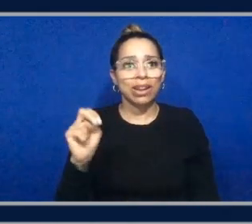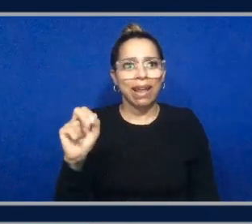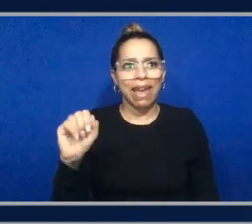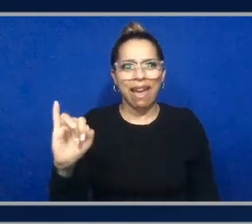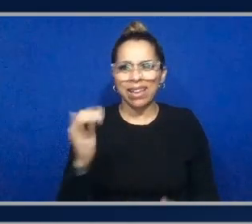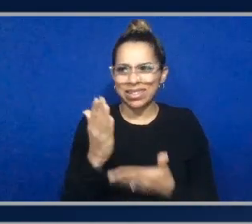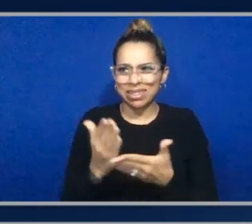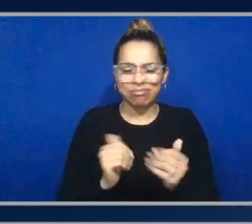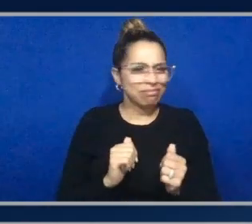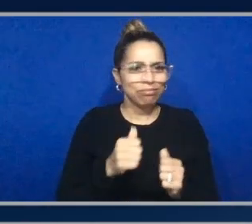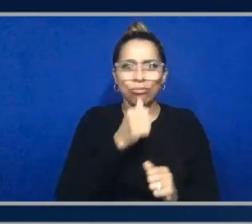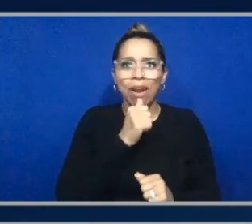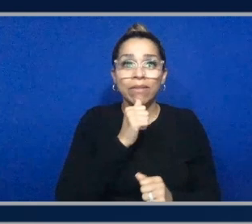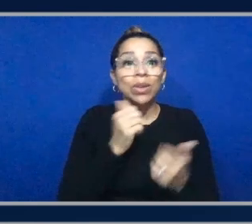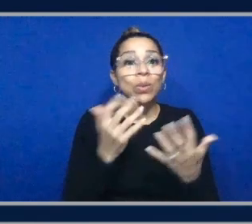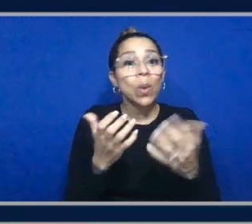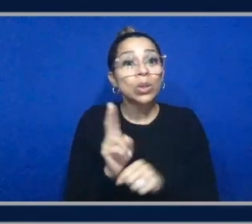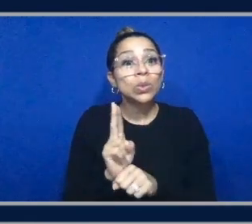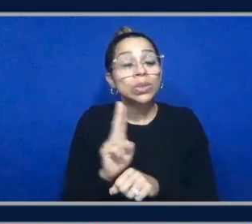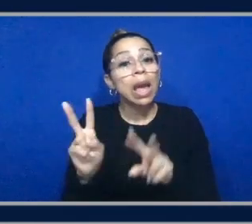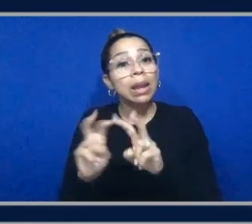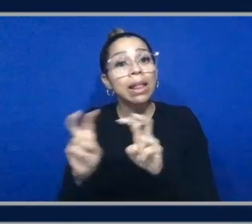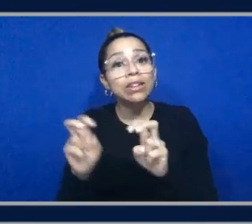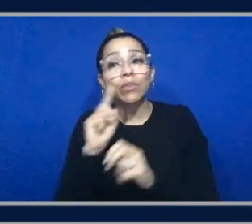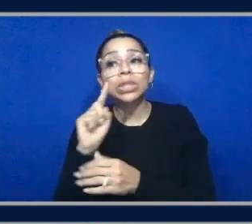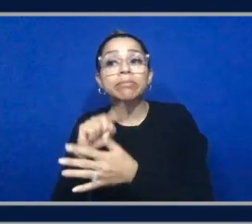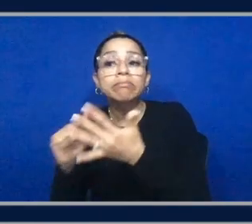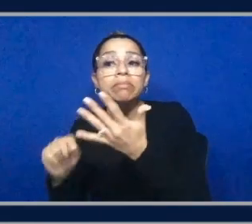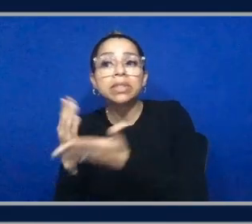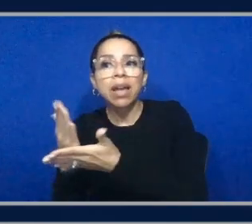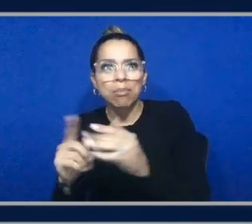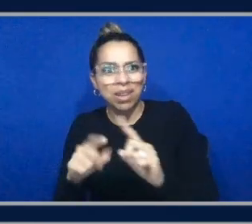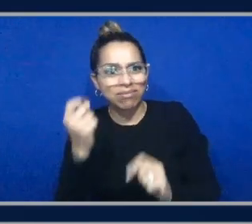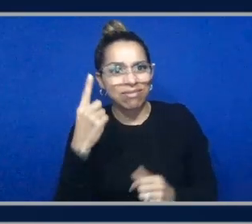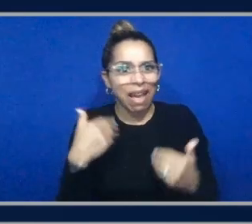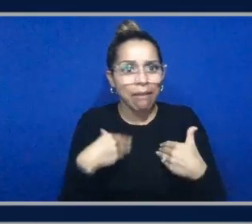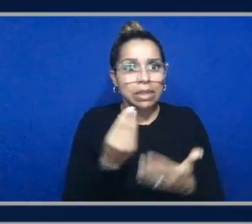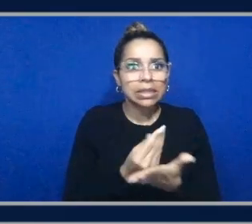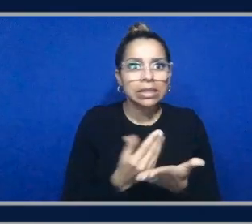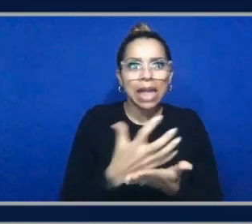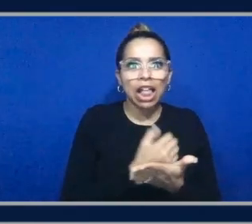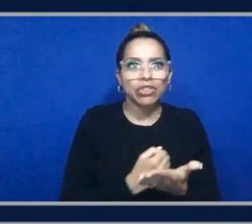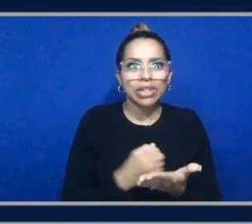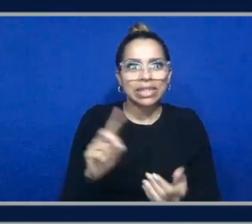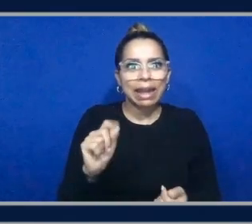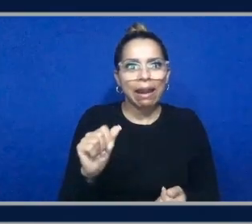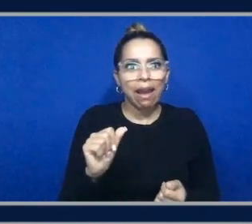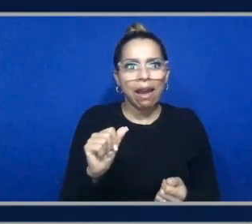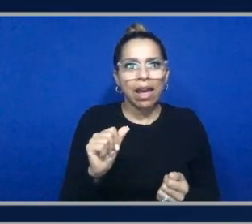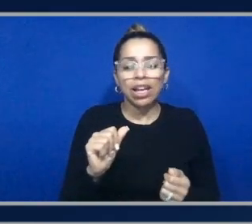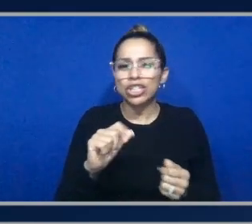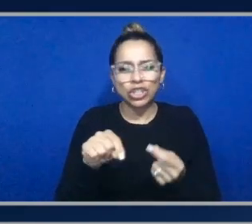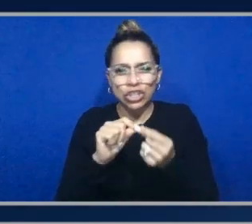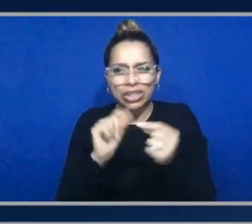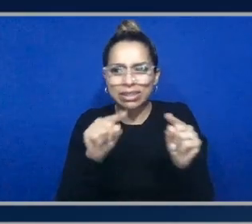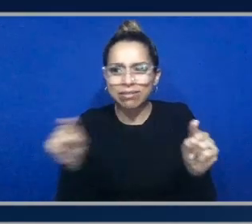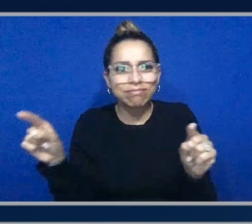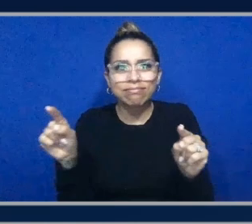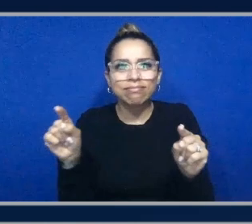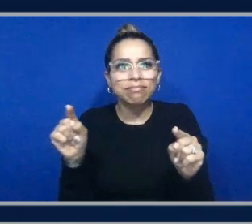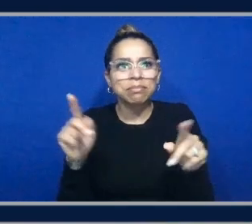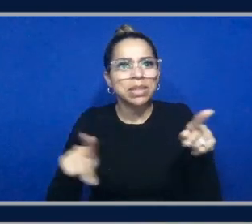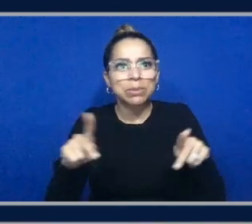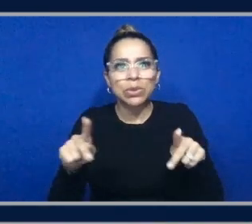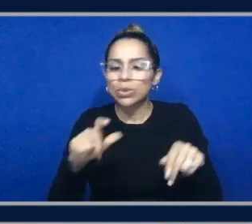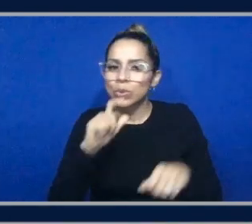like analytics, but there's salary data and stuff that you shouldn't see, certain people shouldn't see. So the security